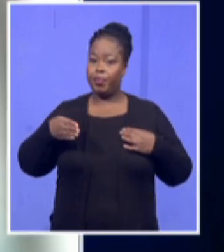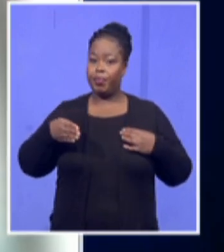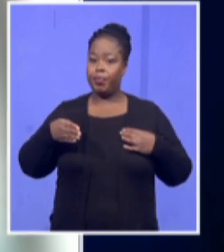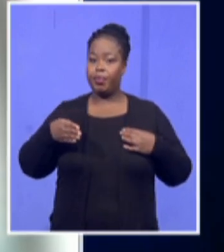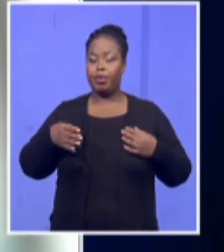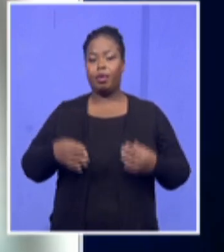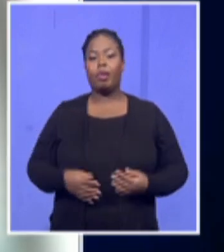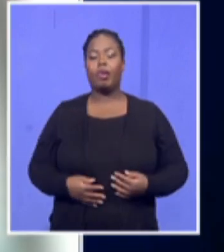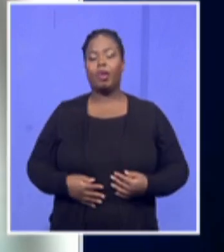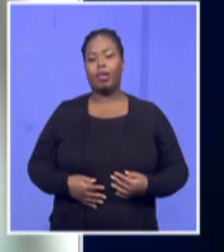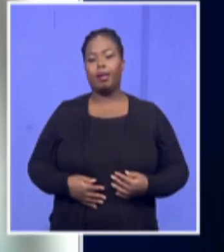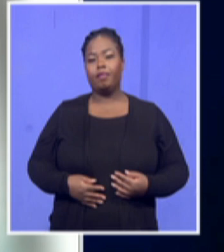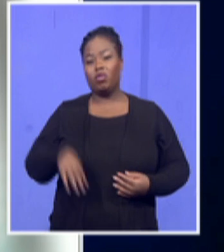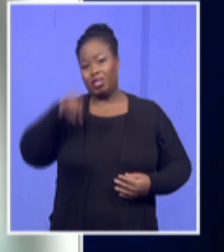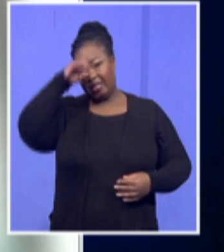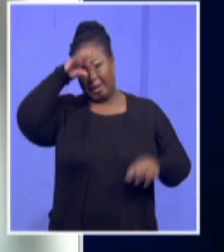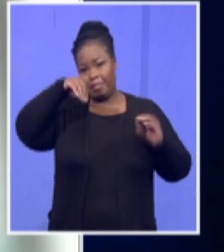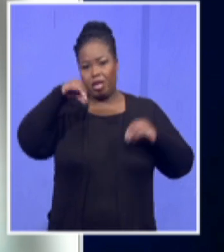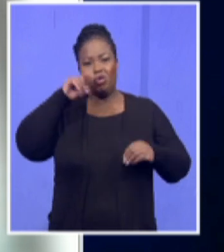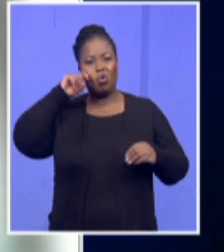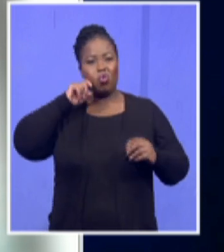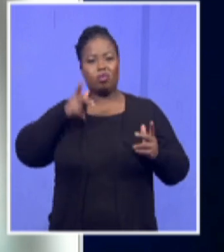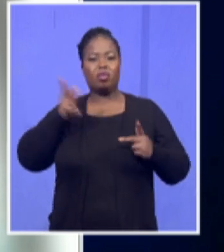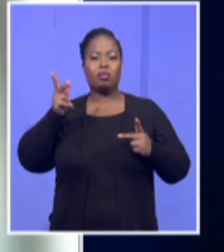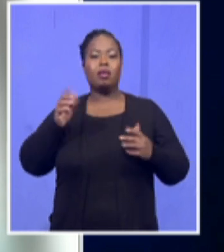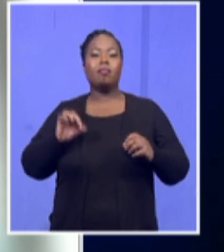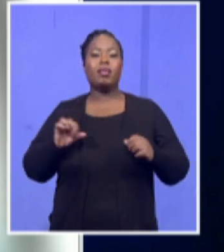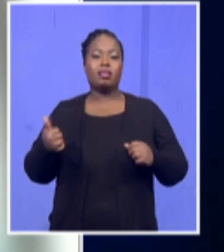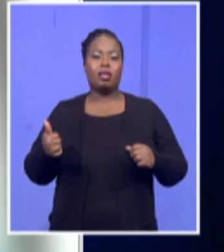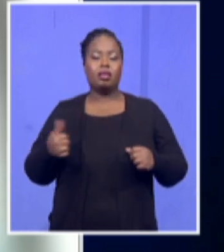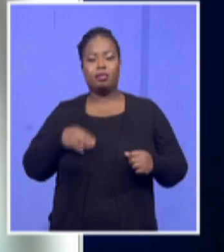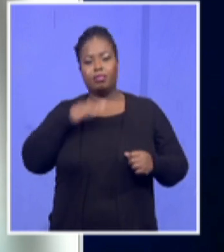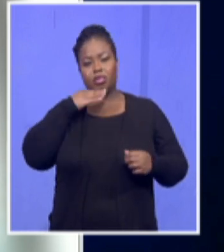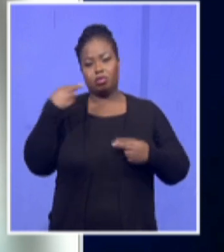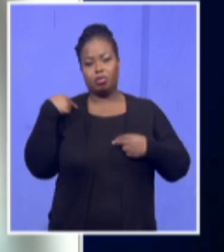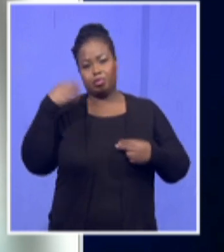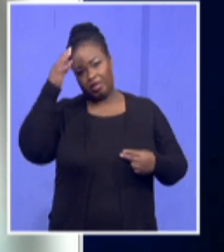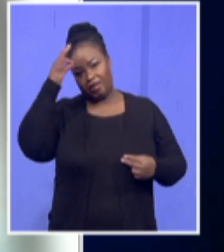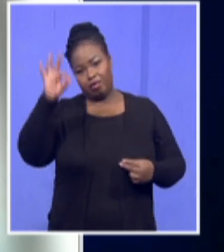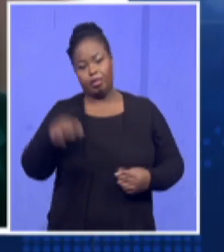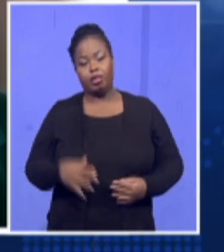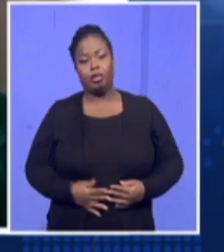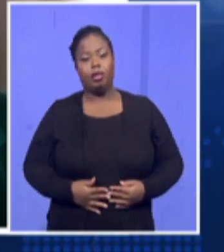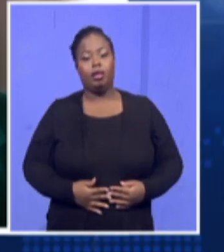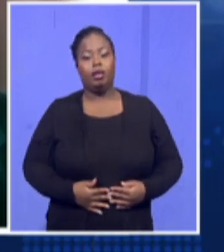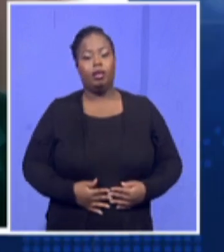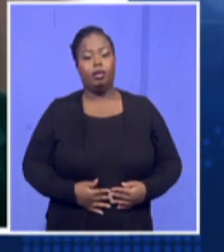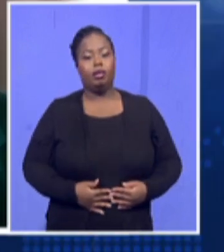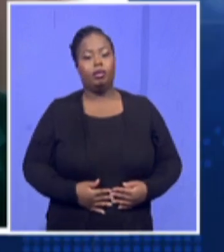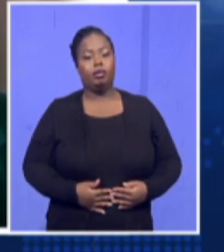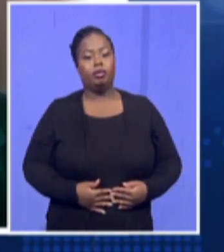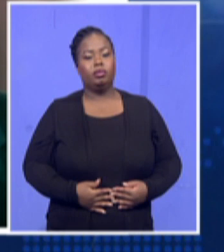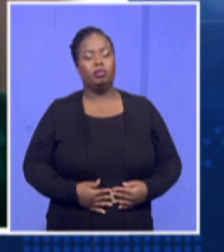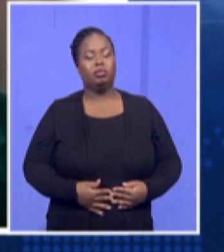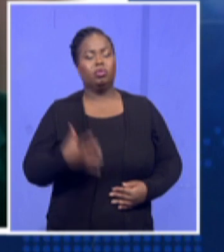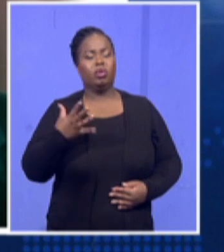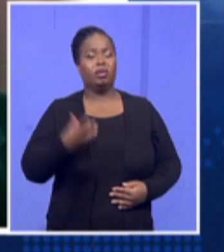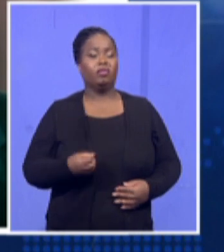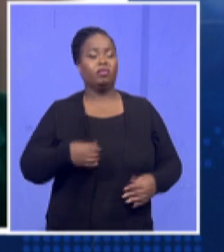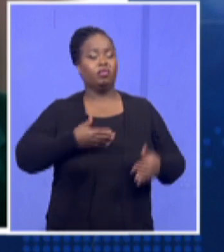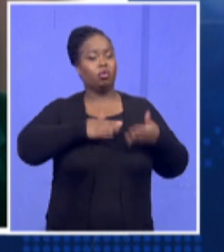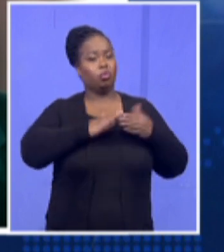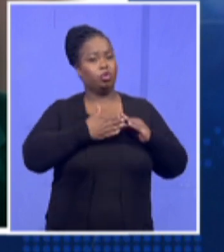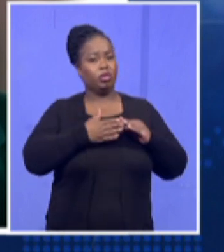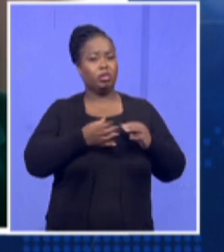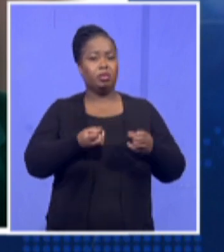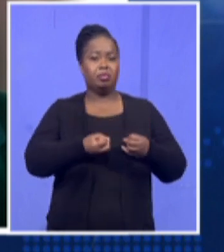mine, that will rest with the state. You know, we do have communities, so many of